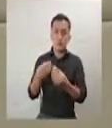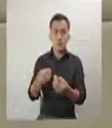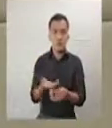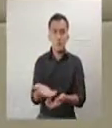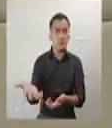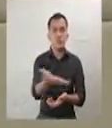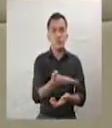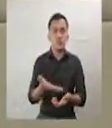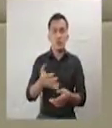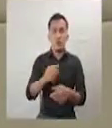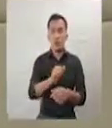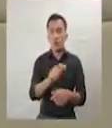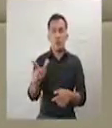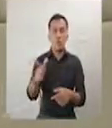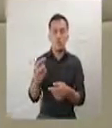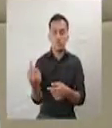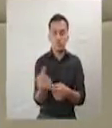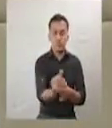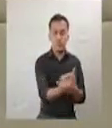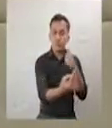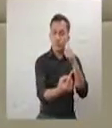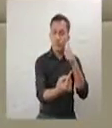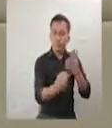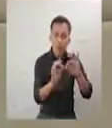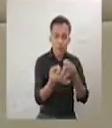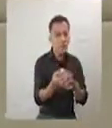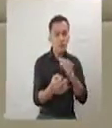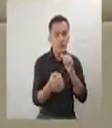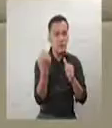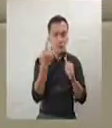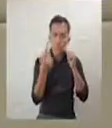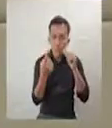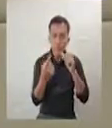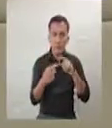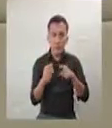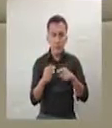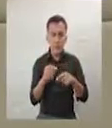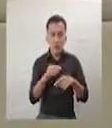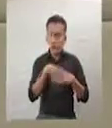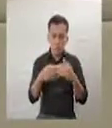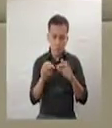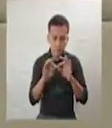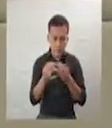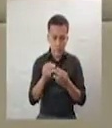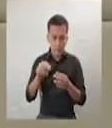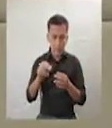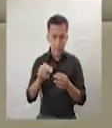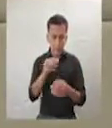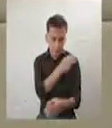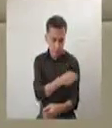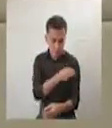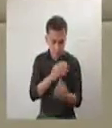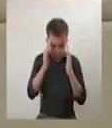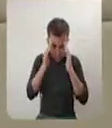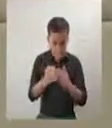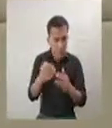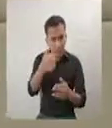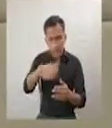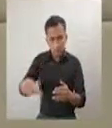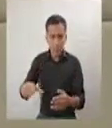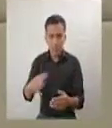be given to every family, not just women, but every family who needs medical attention for any of the